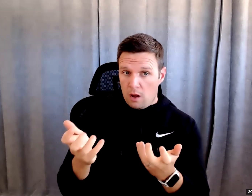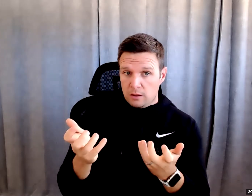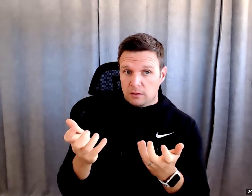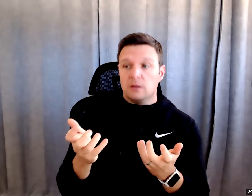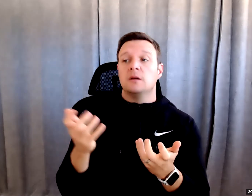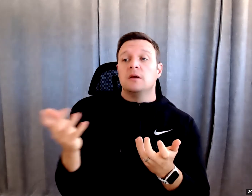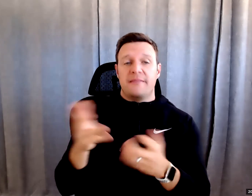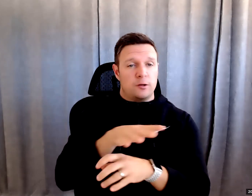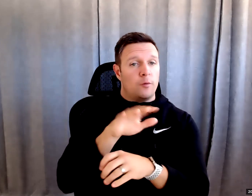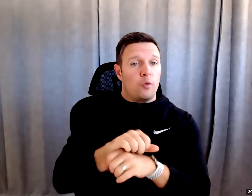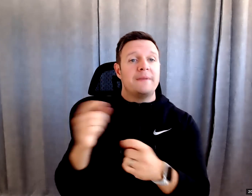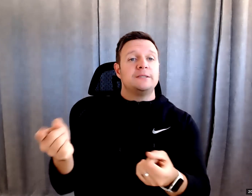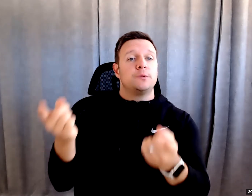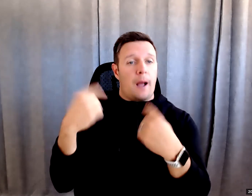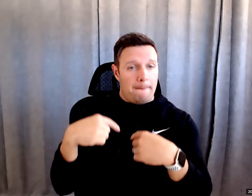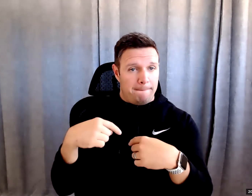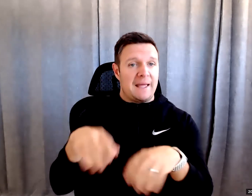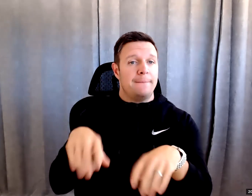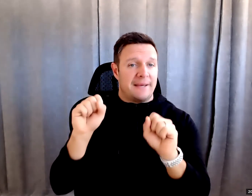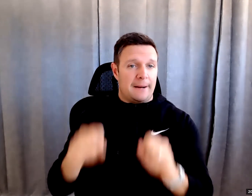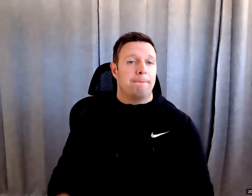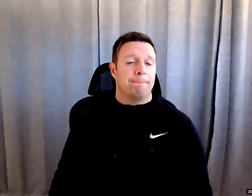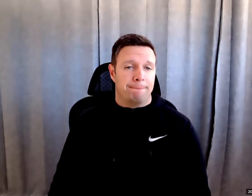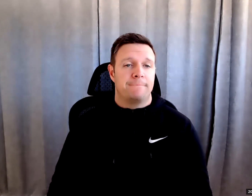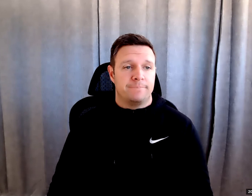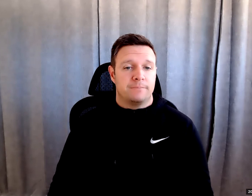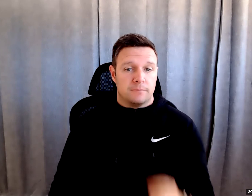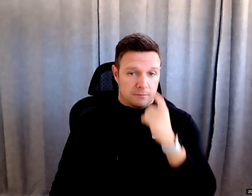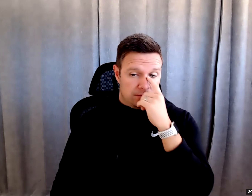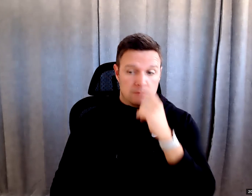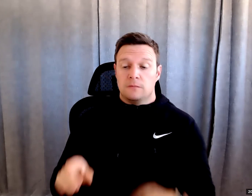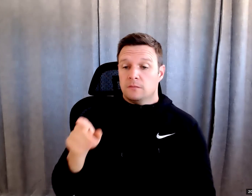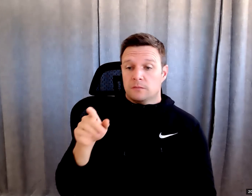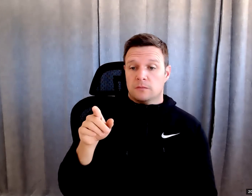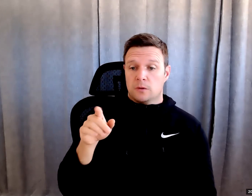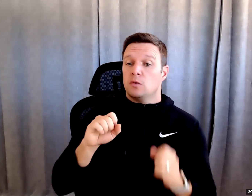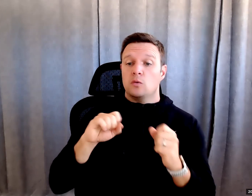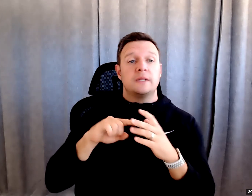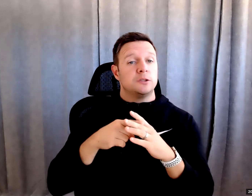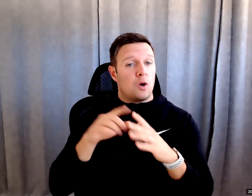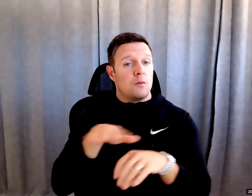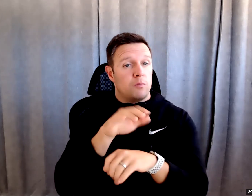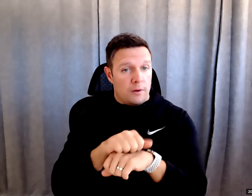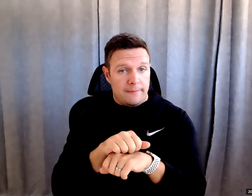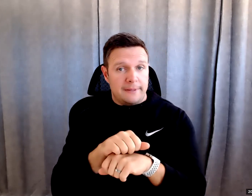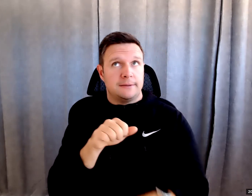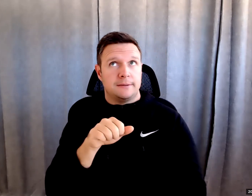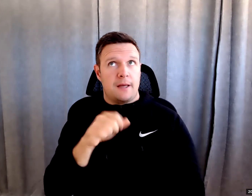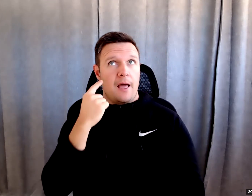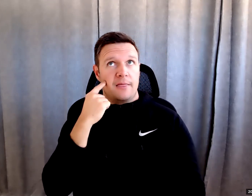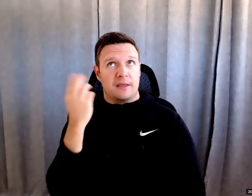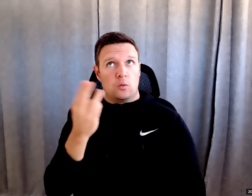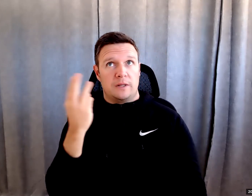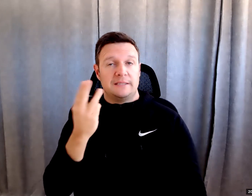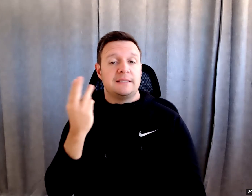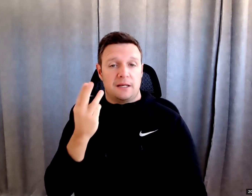an appointment to come in and pick it up. You can start making appointments. I believe Wednesday